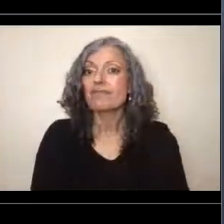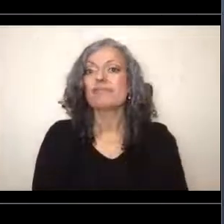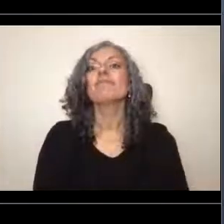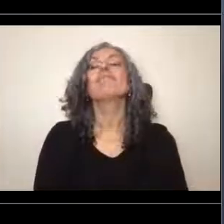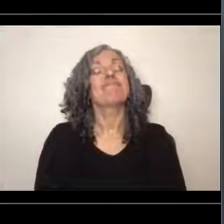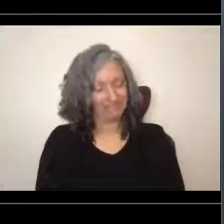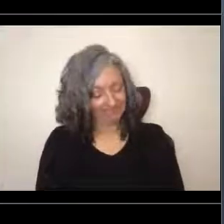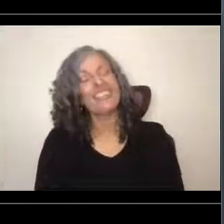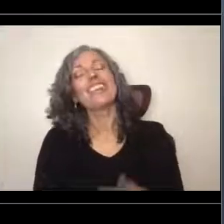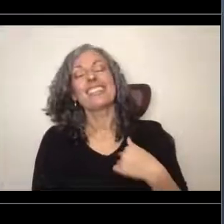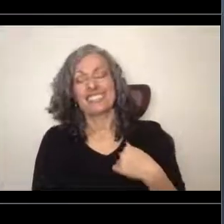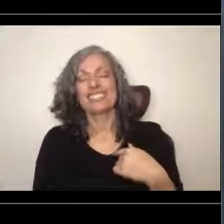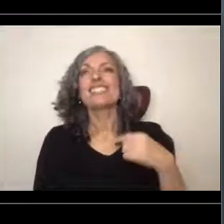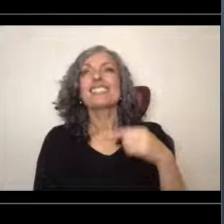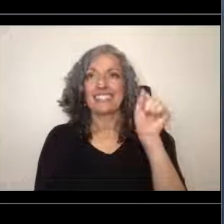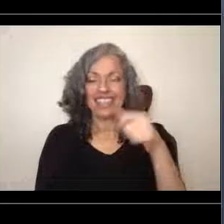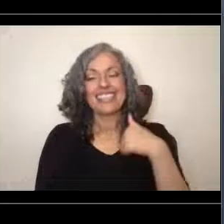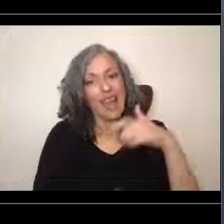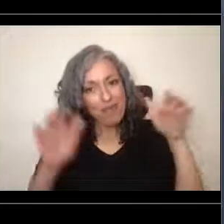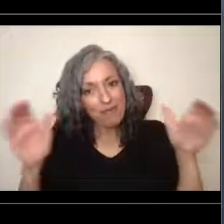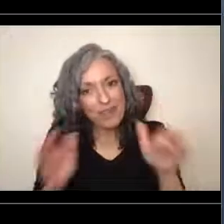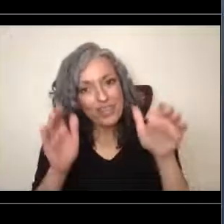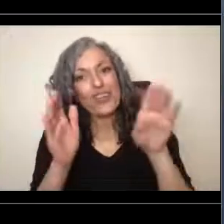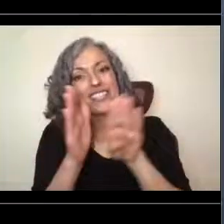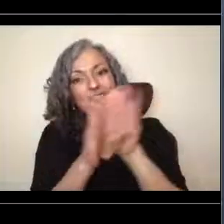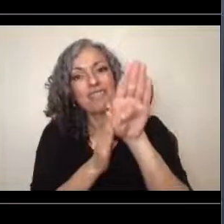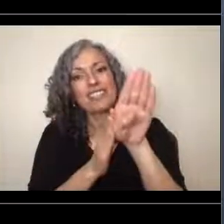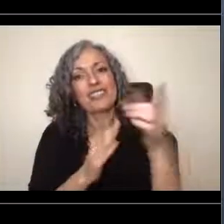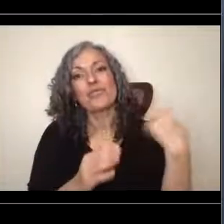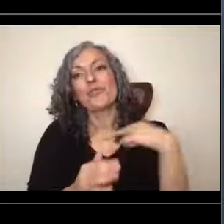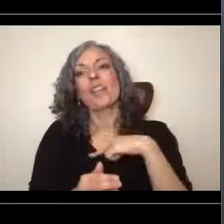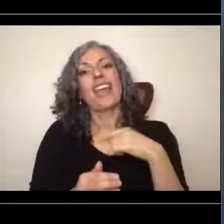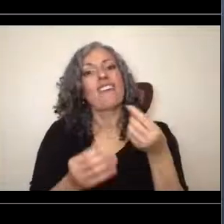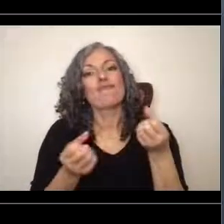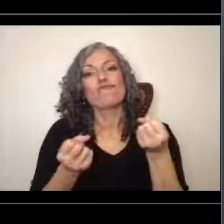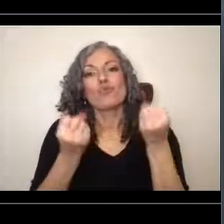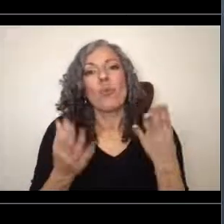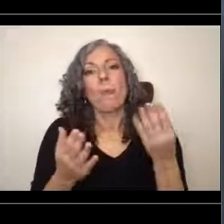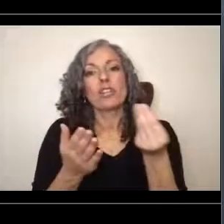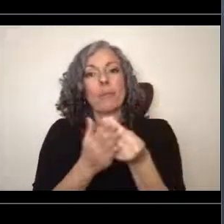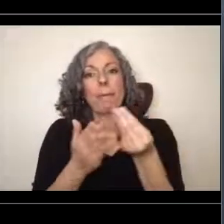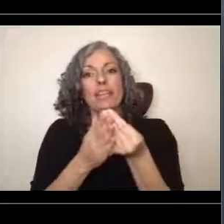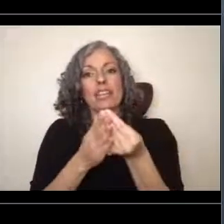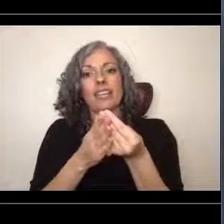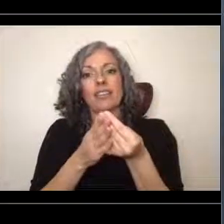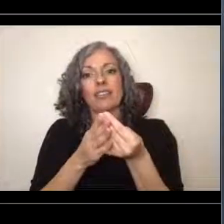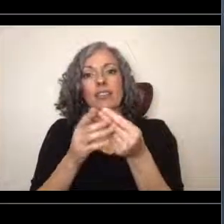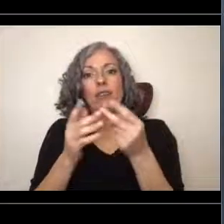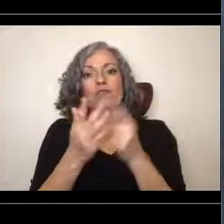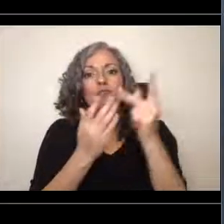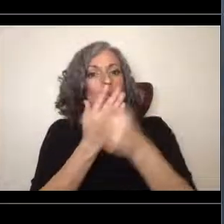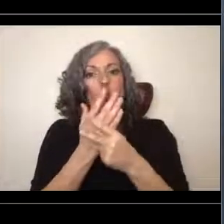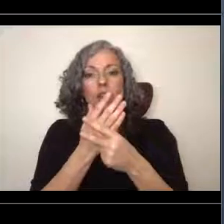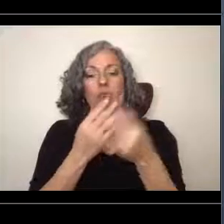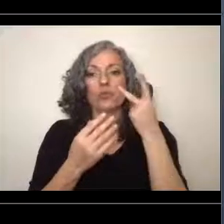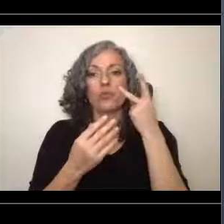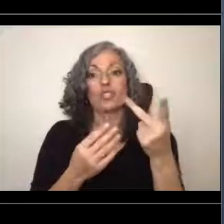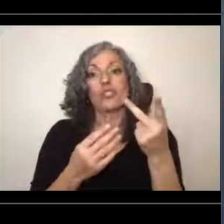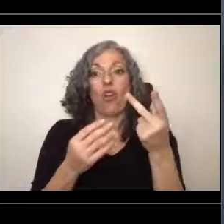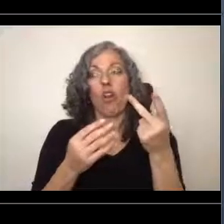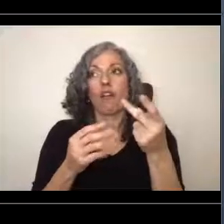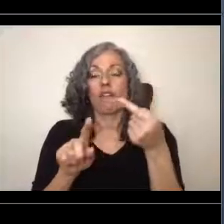That's what I'm aware of. Yes, I am encouraging advancements because we have so much funding across many of our programs, and we saw a lot of carryover